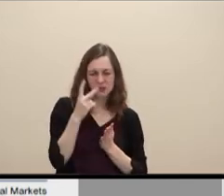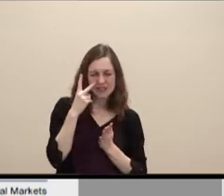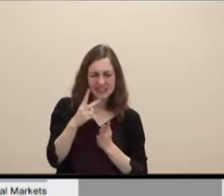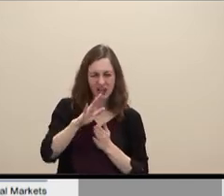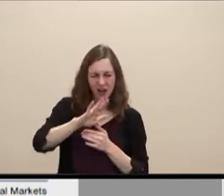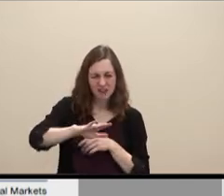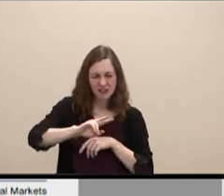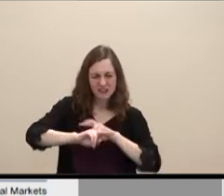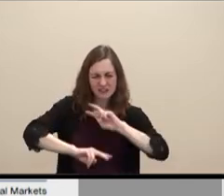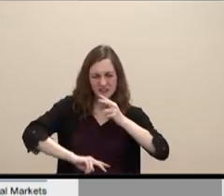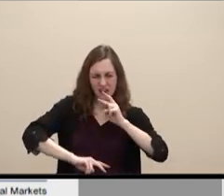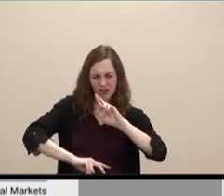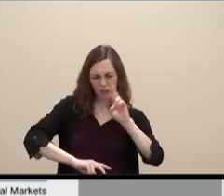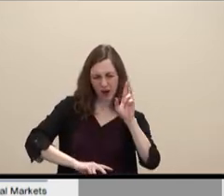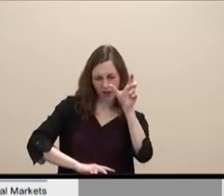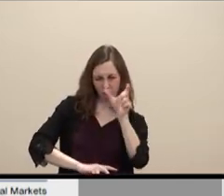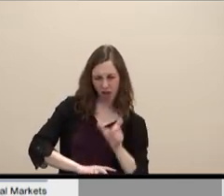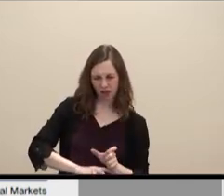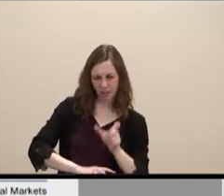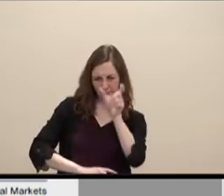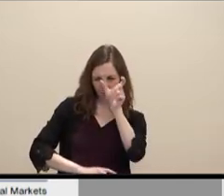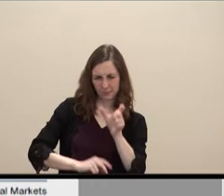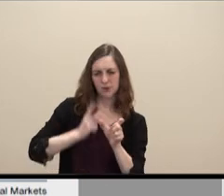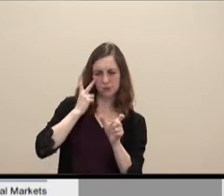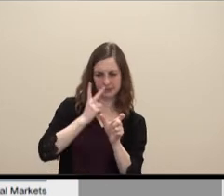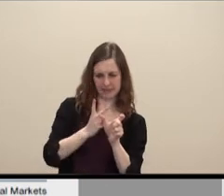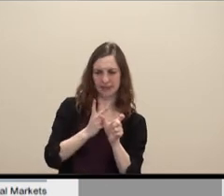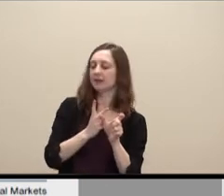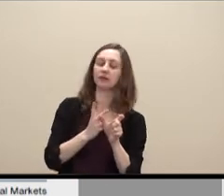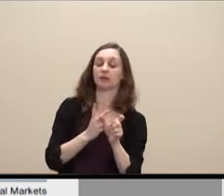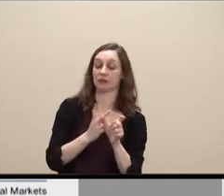And going back to 2015,